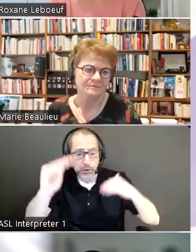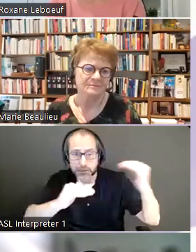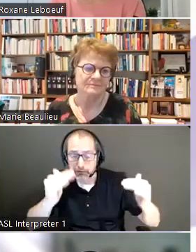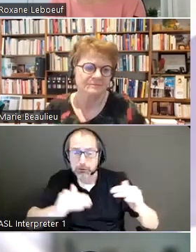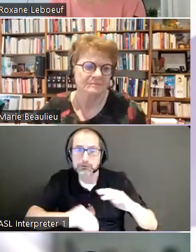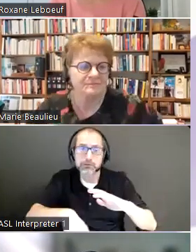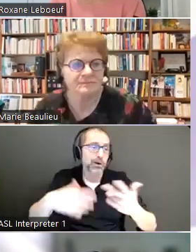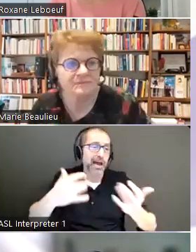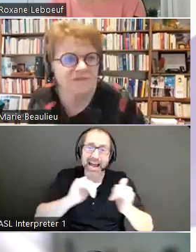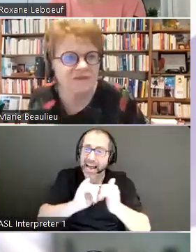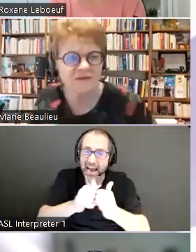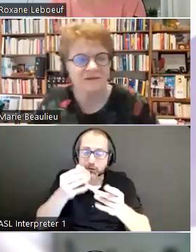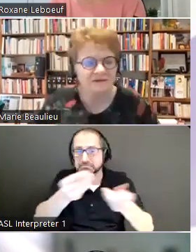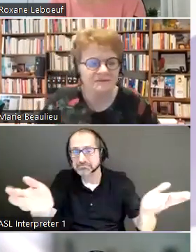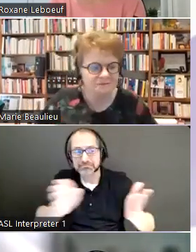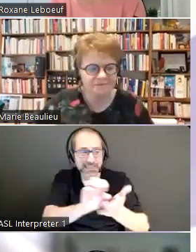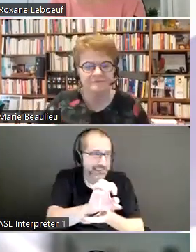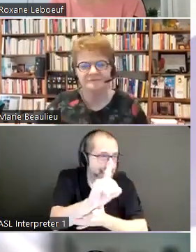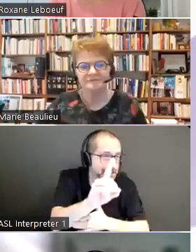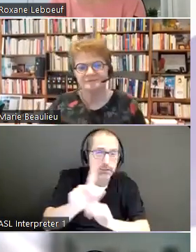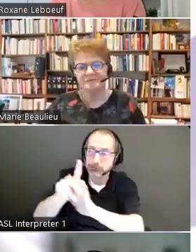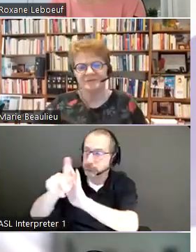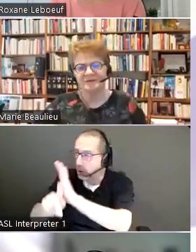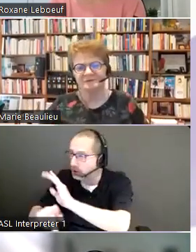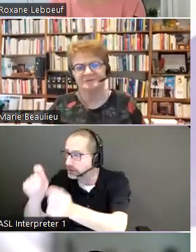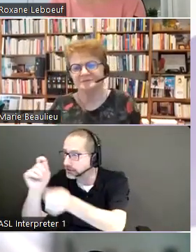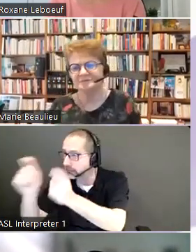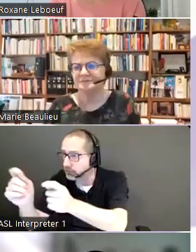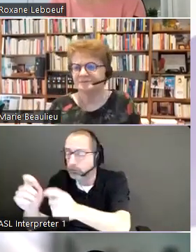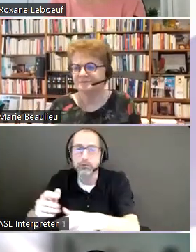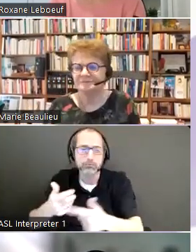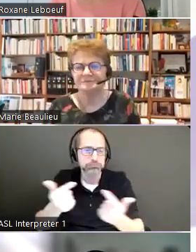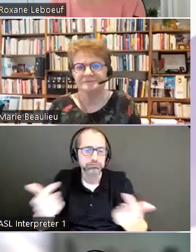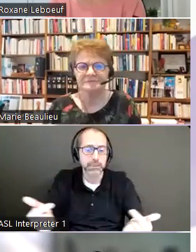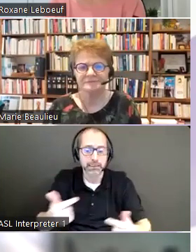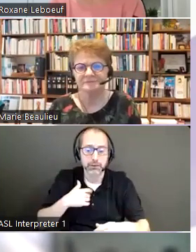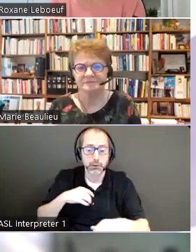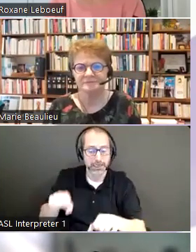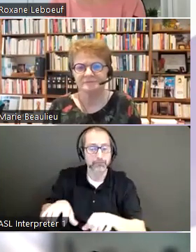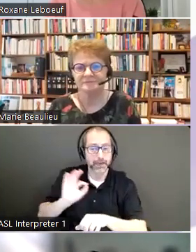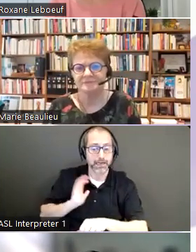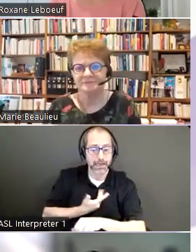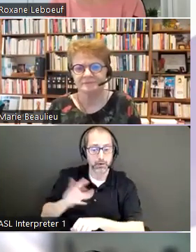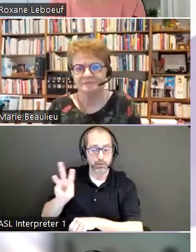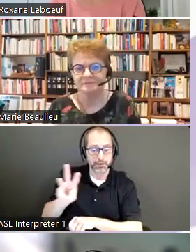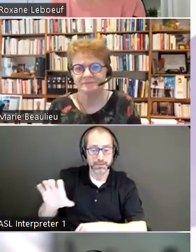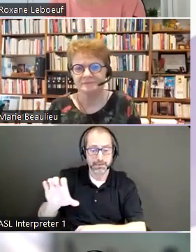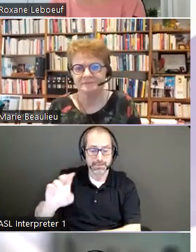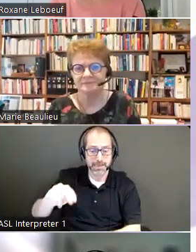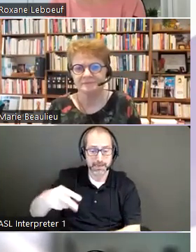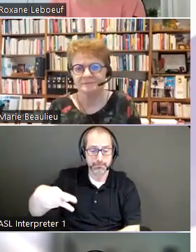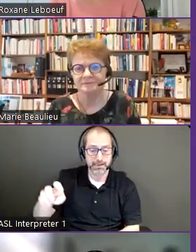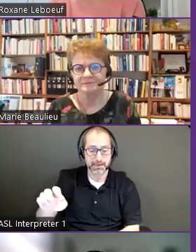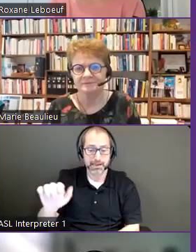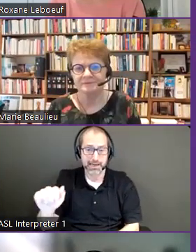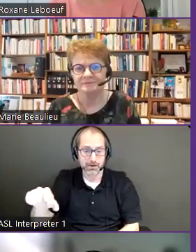education. You can find us online, of course, on social media at CNPA, as well as our website, which is